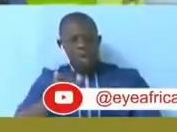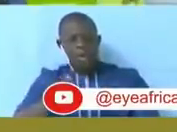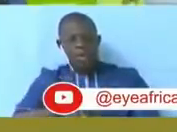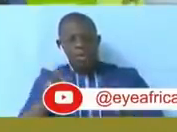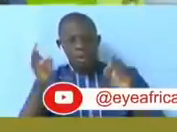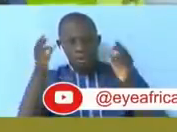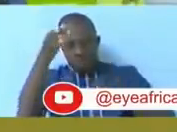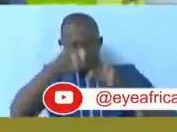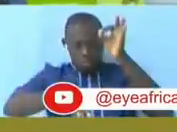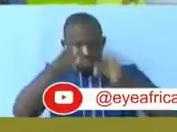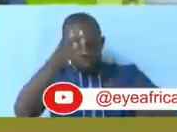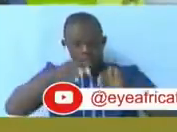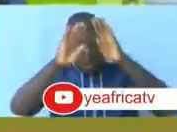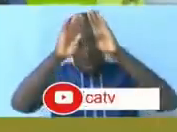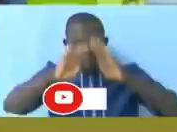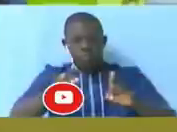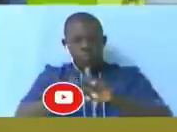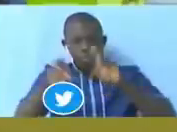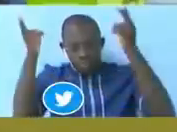1997